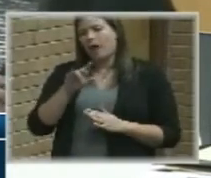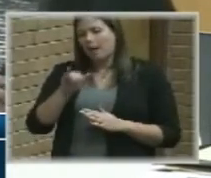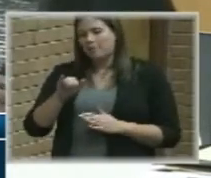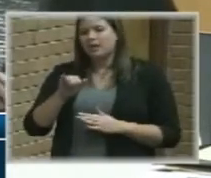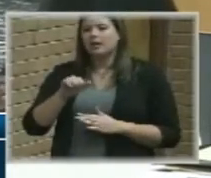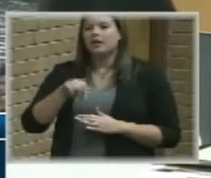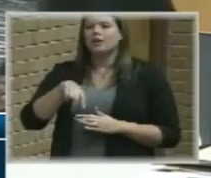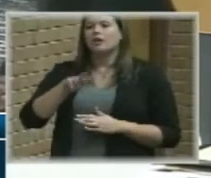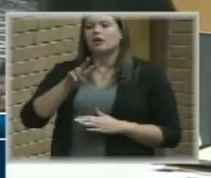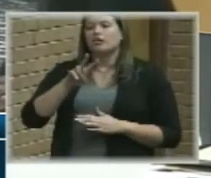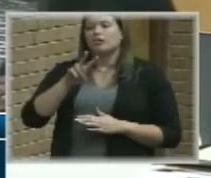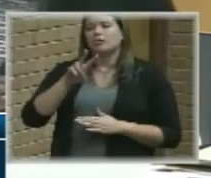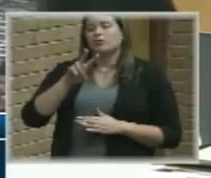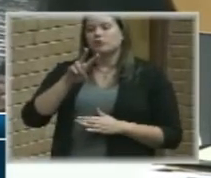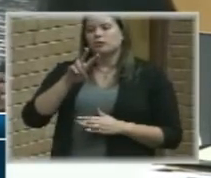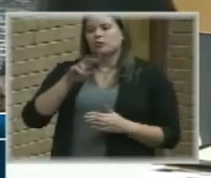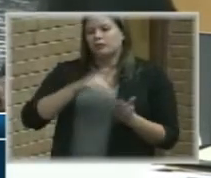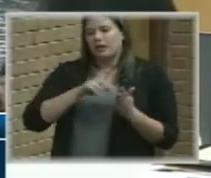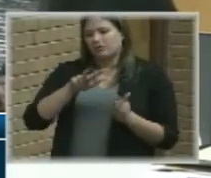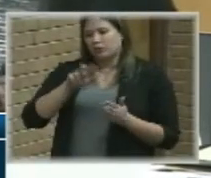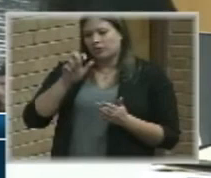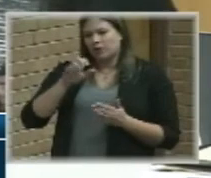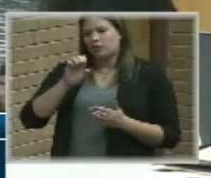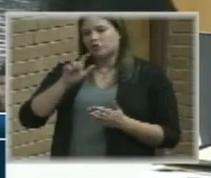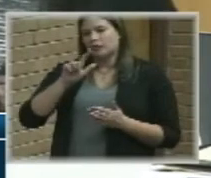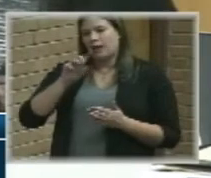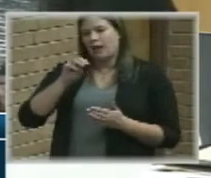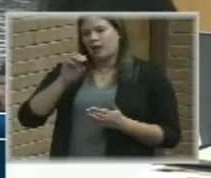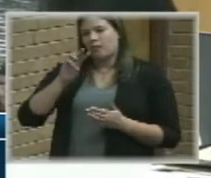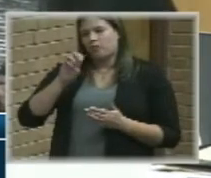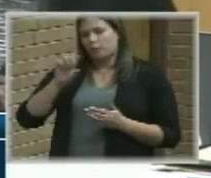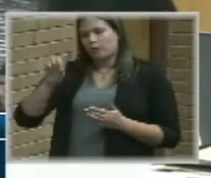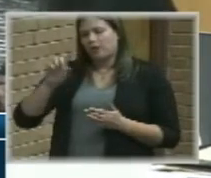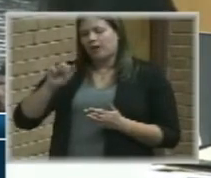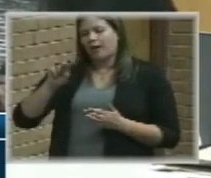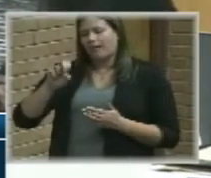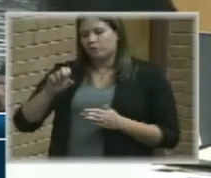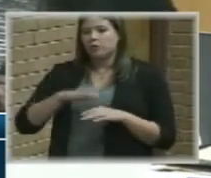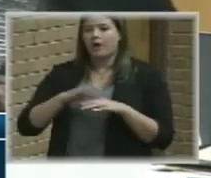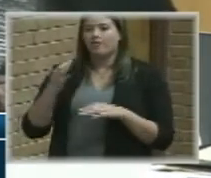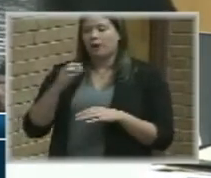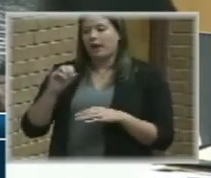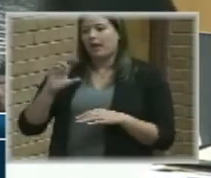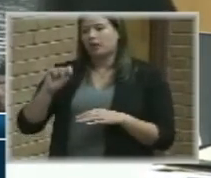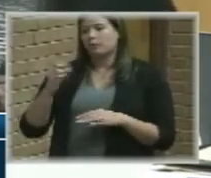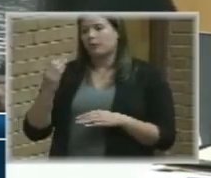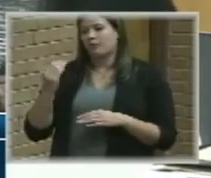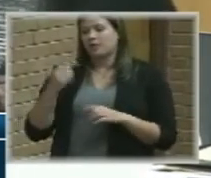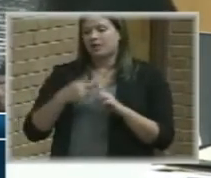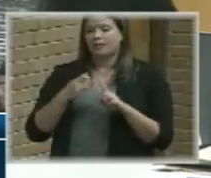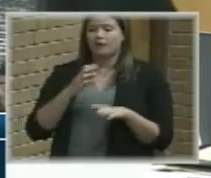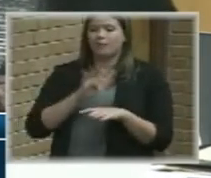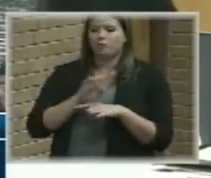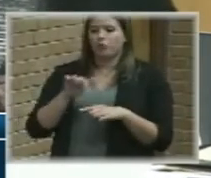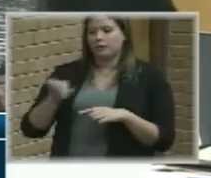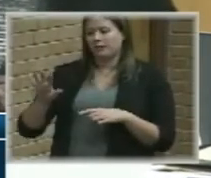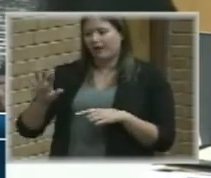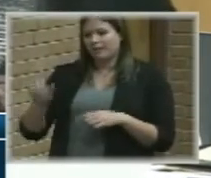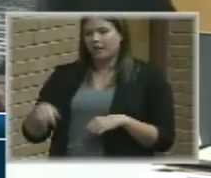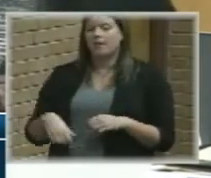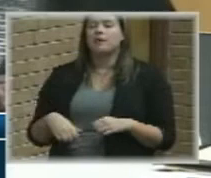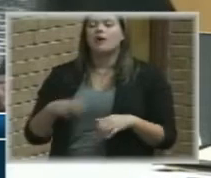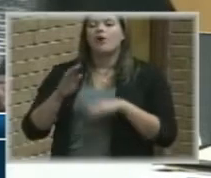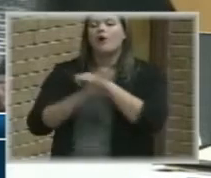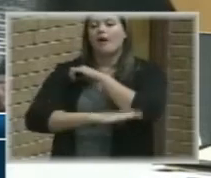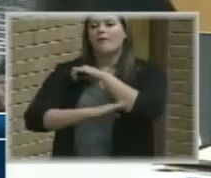2300 Elmwood Avenue, on Friday, October 18th from 4 to 5 p.m. Our Fall Festival will take